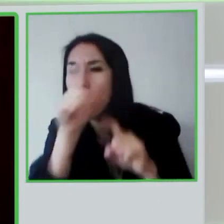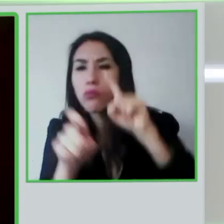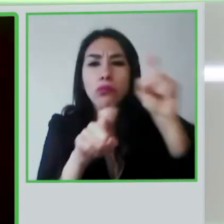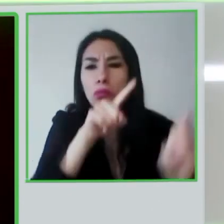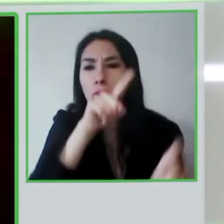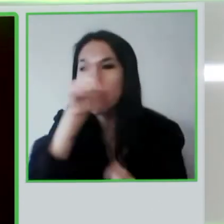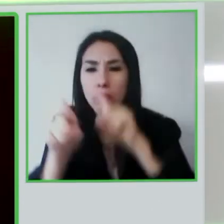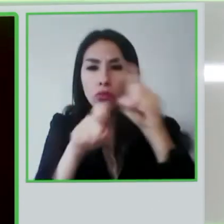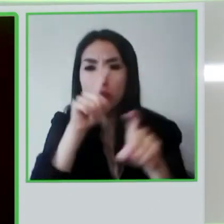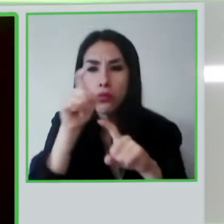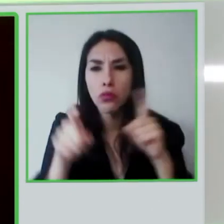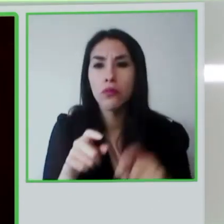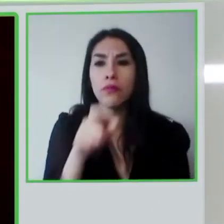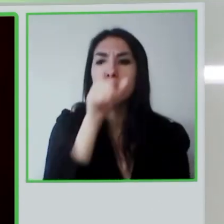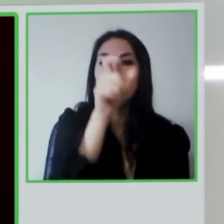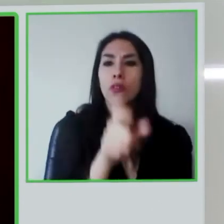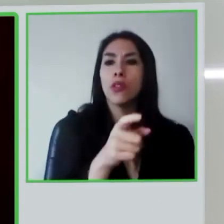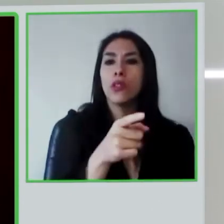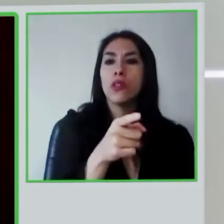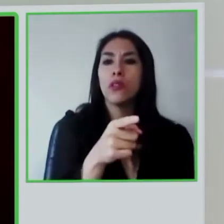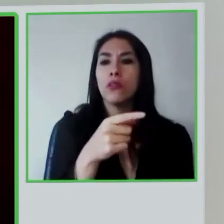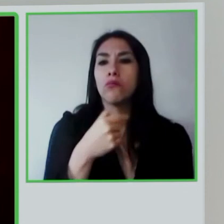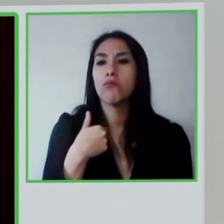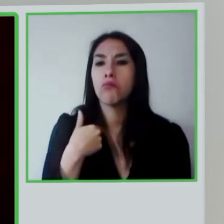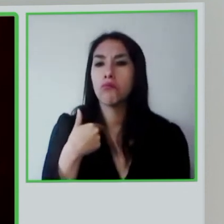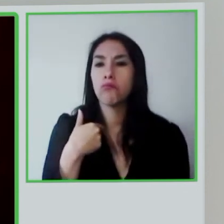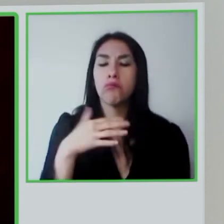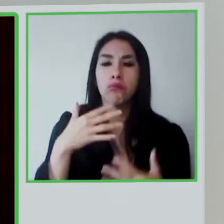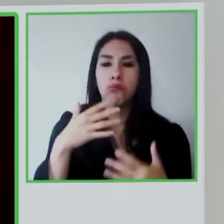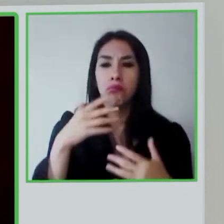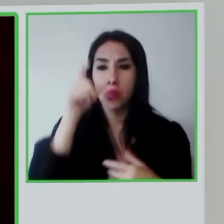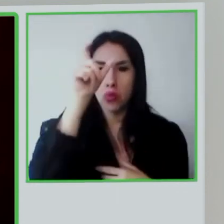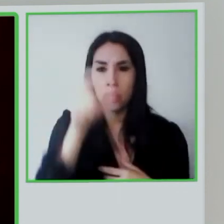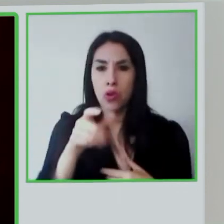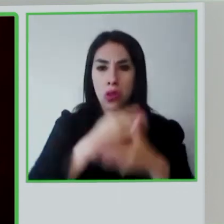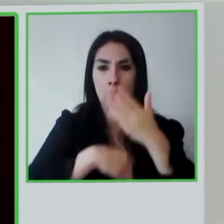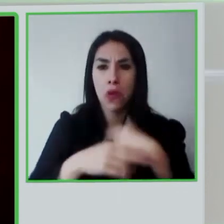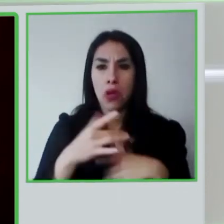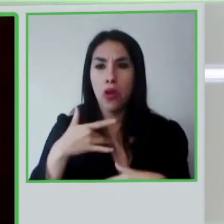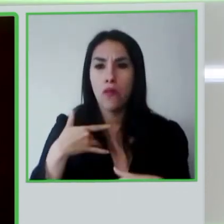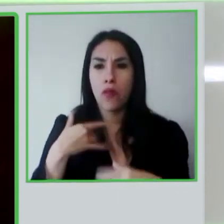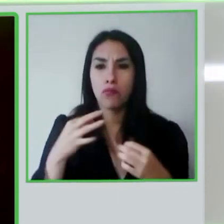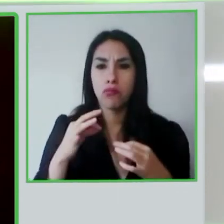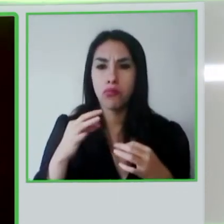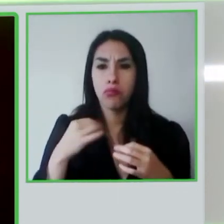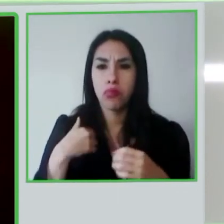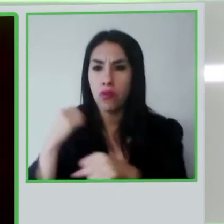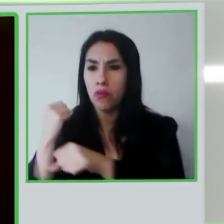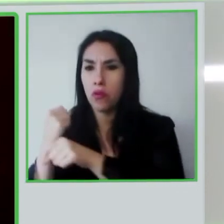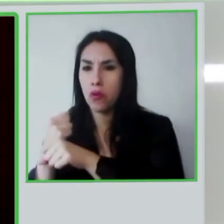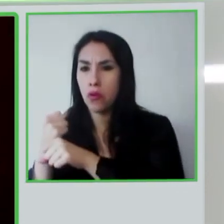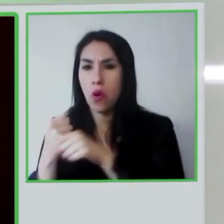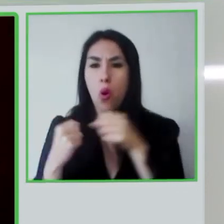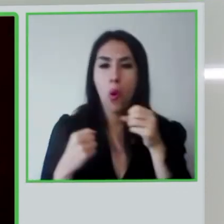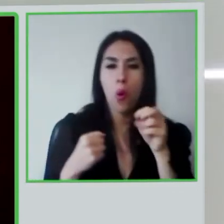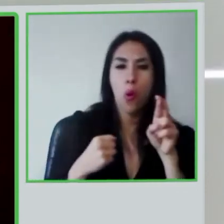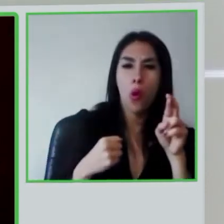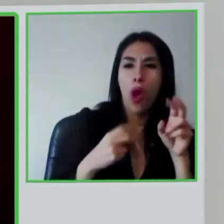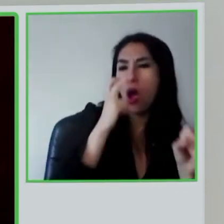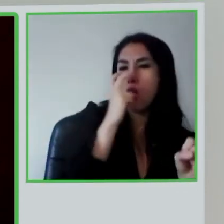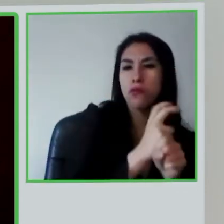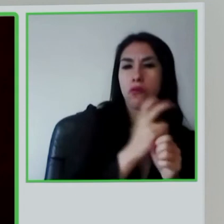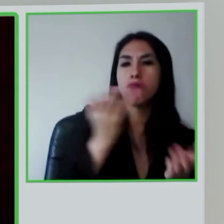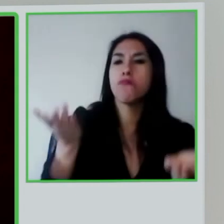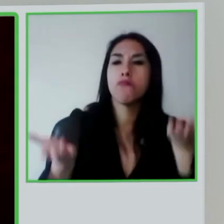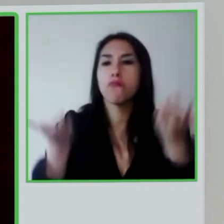without disabilities started asking, why those people are the only one with help?